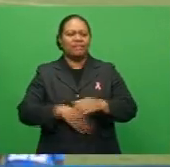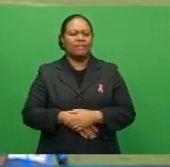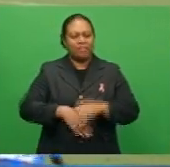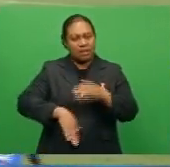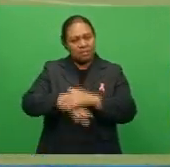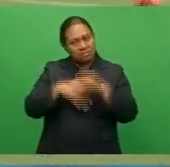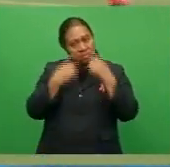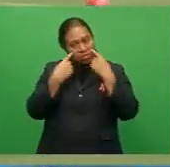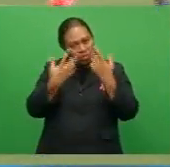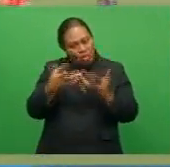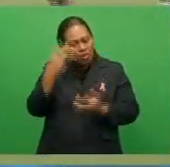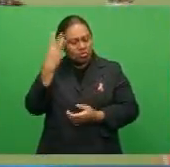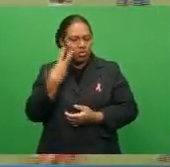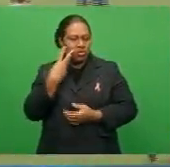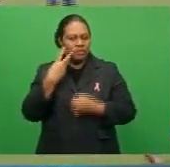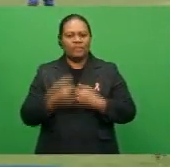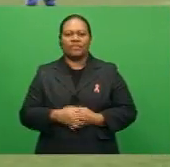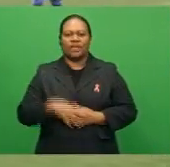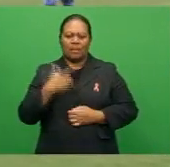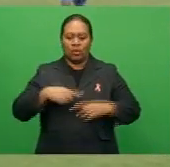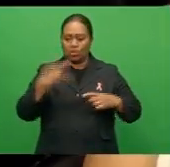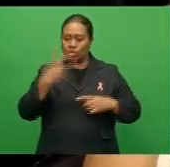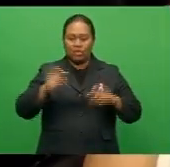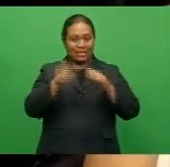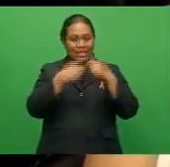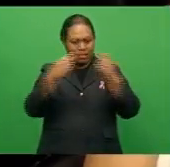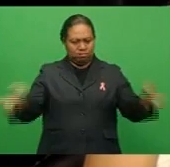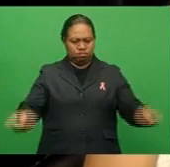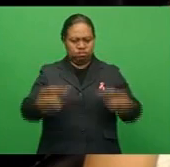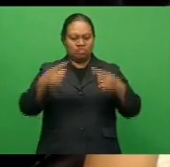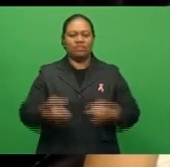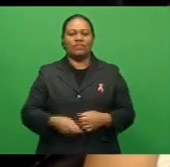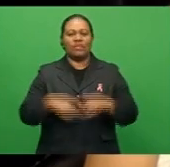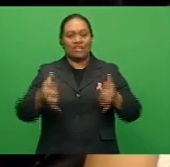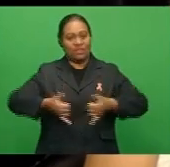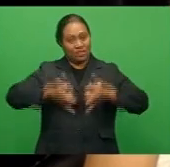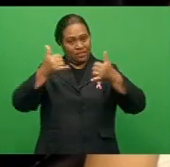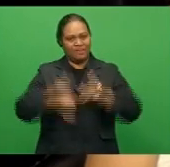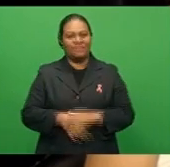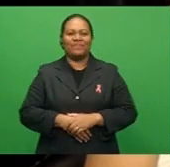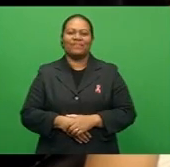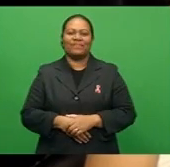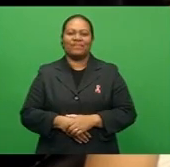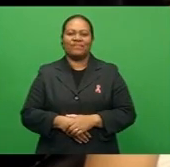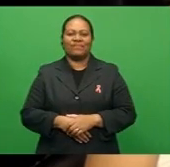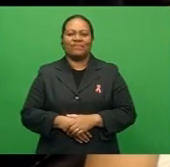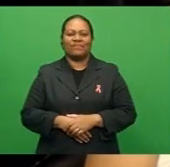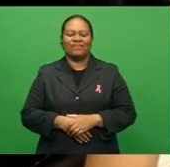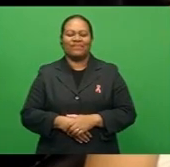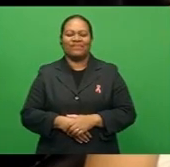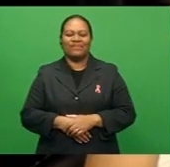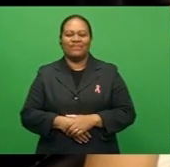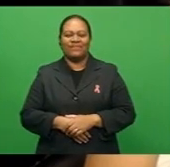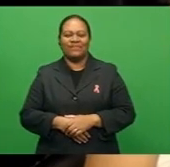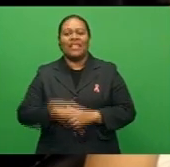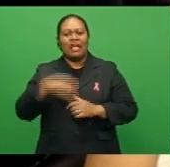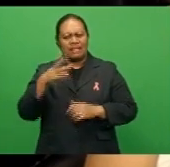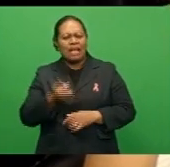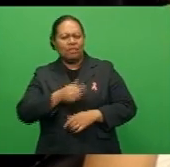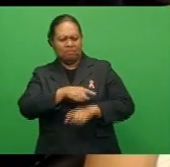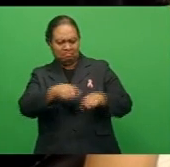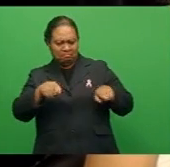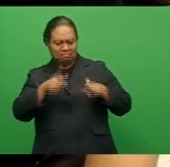hold on to their 1-0 lead as Lautoka came from behind to win 3-1 at Churchill Park in the Vodafone Premier League.